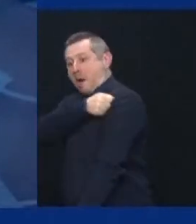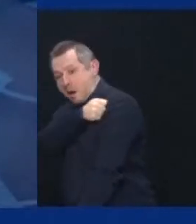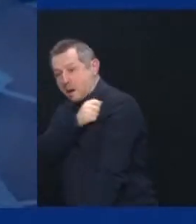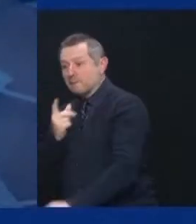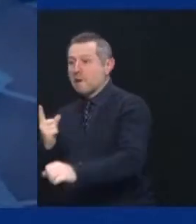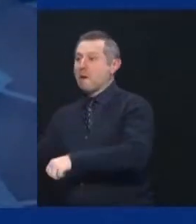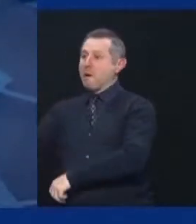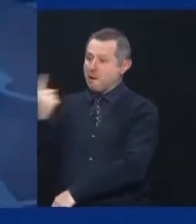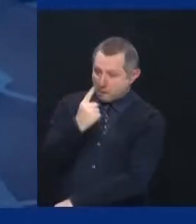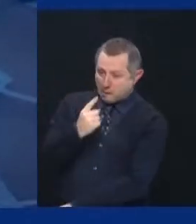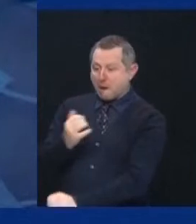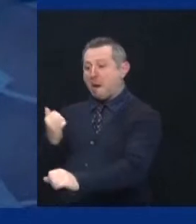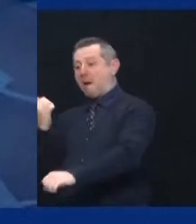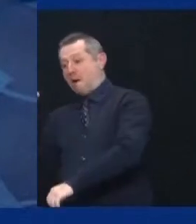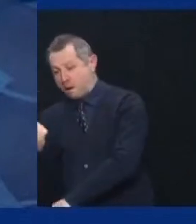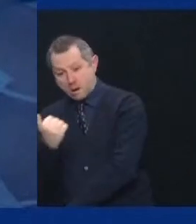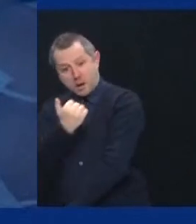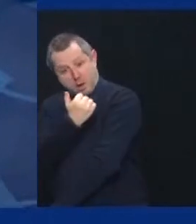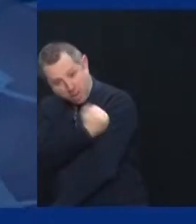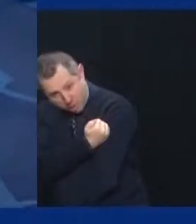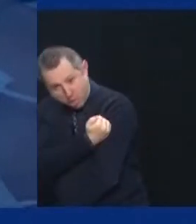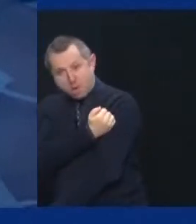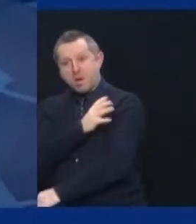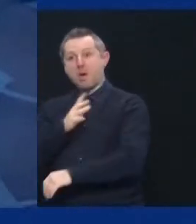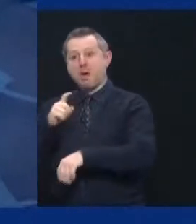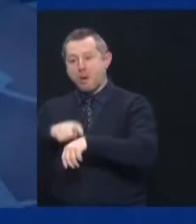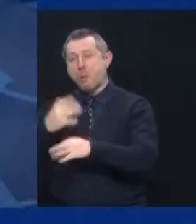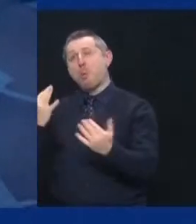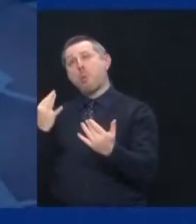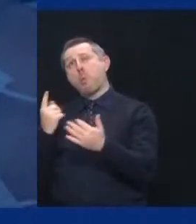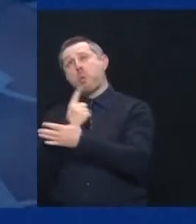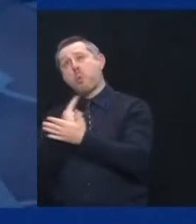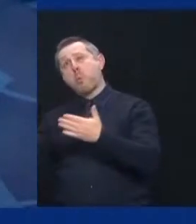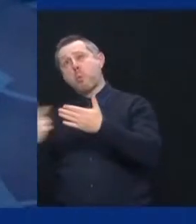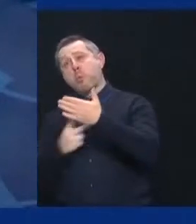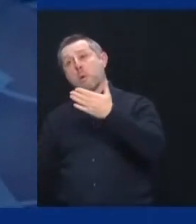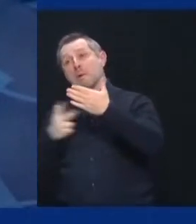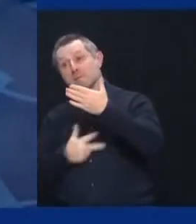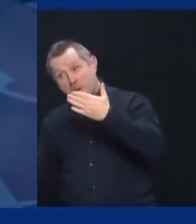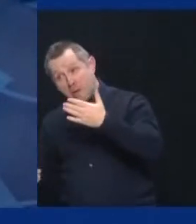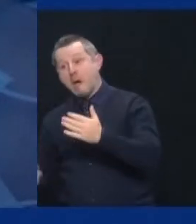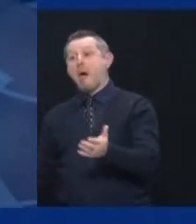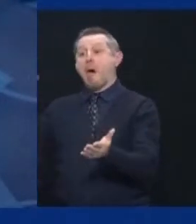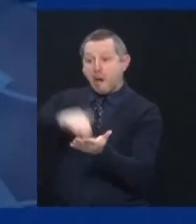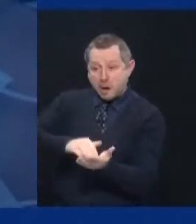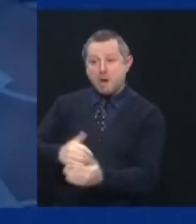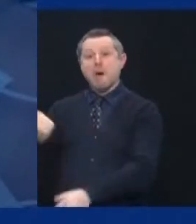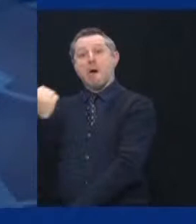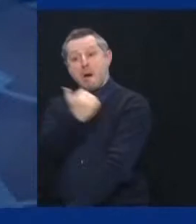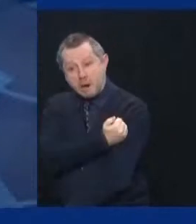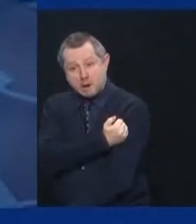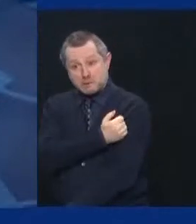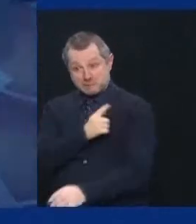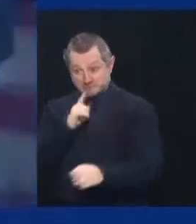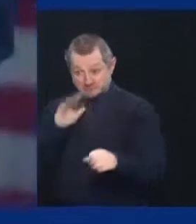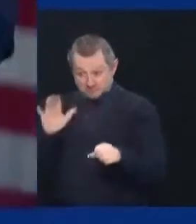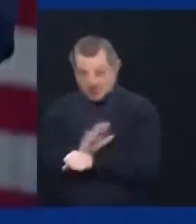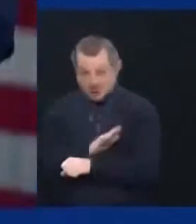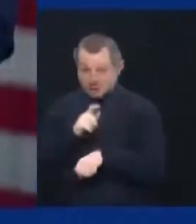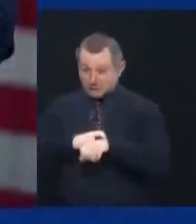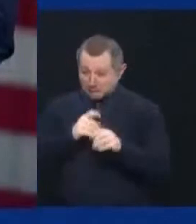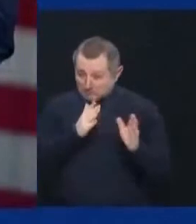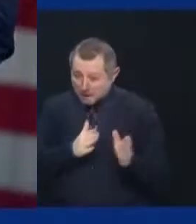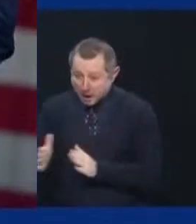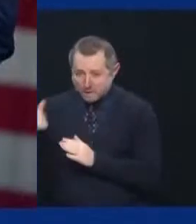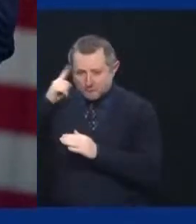And then we have to do it twice. So this has been grossly underestimated, how big an undertaking and how